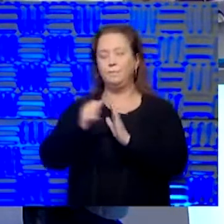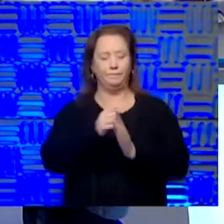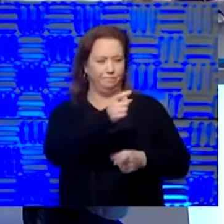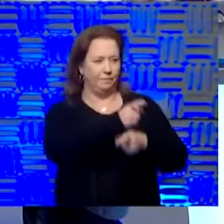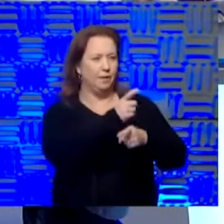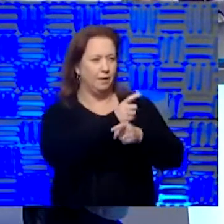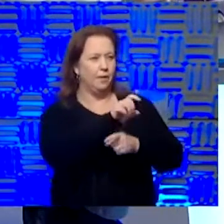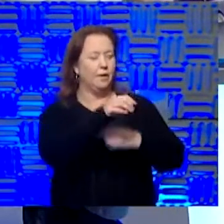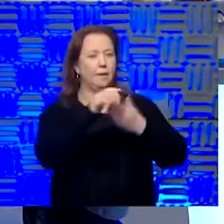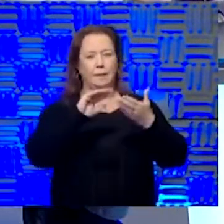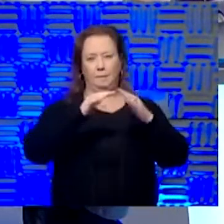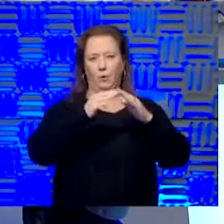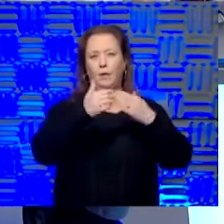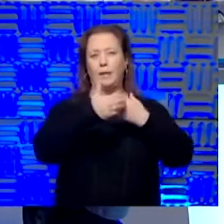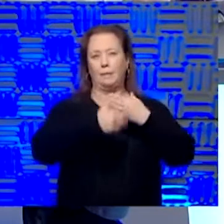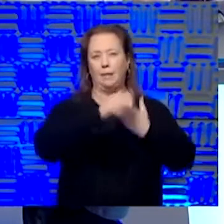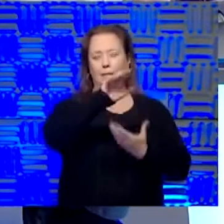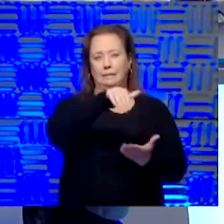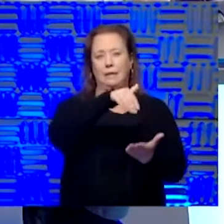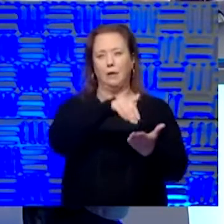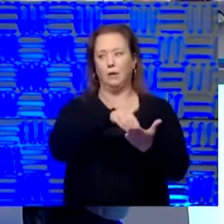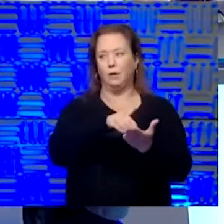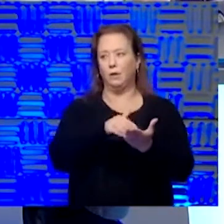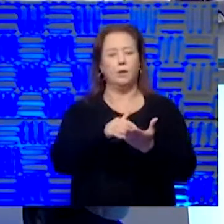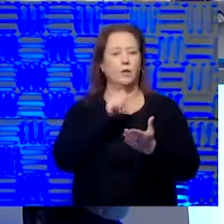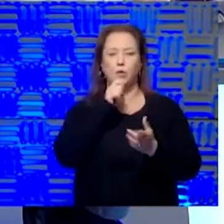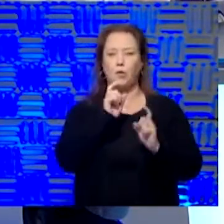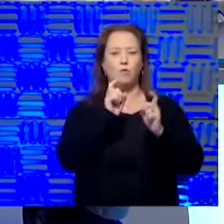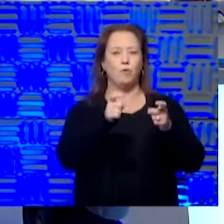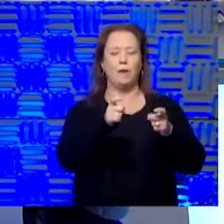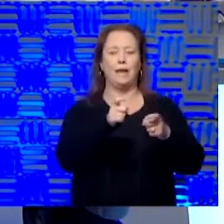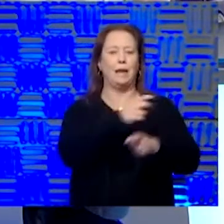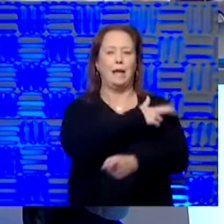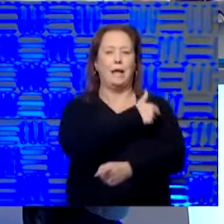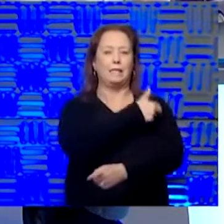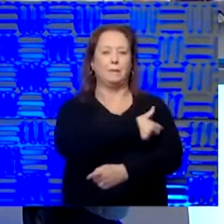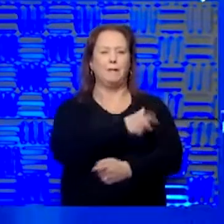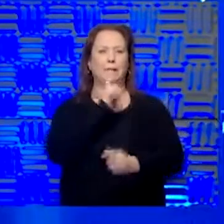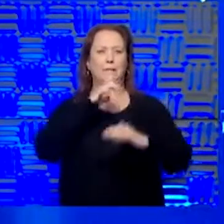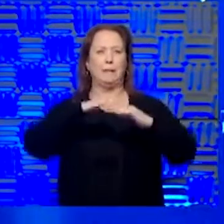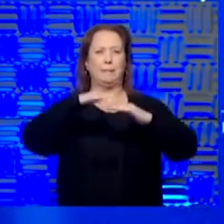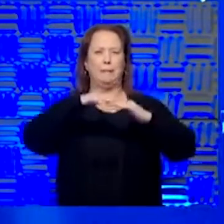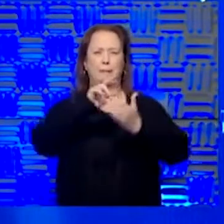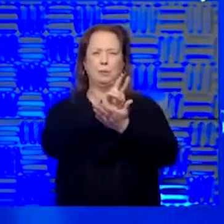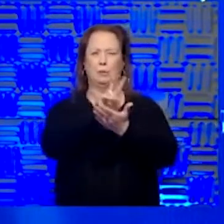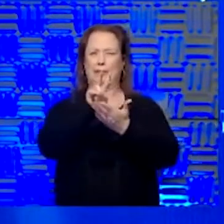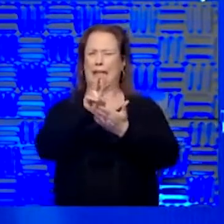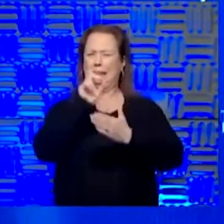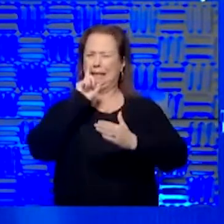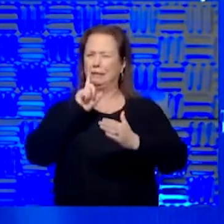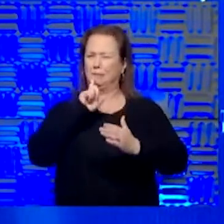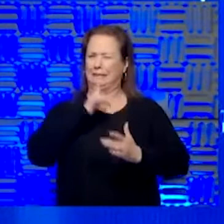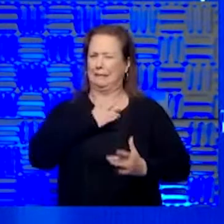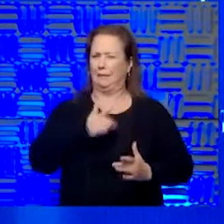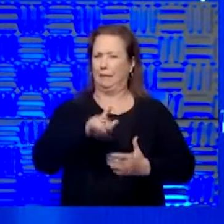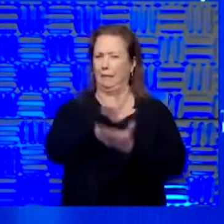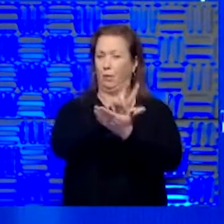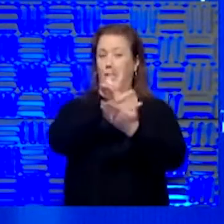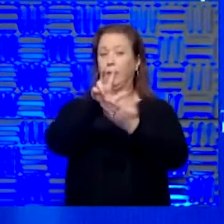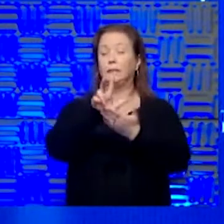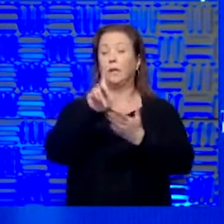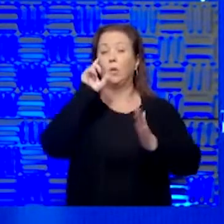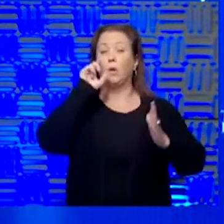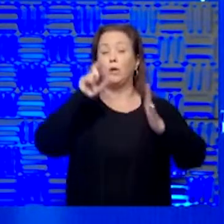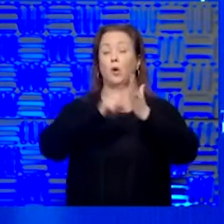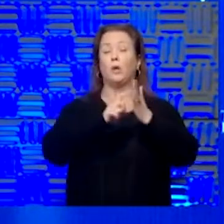right. Community Blood Center would do that. You don't donate here at the hospital. You donate, and it's got to be at least 2 weeks. I think it's more like 3, because what we're seeing is some people